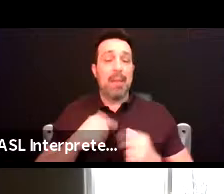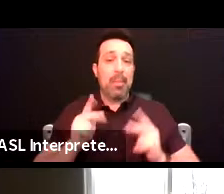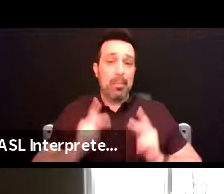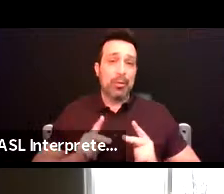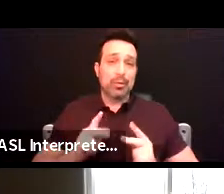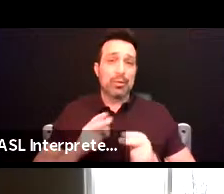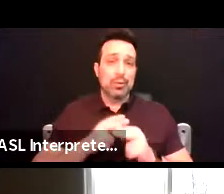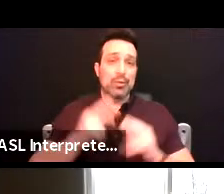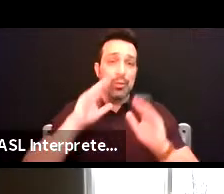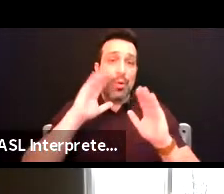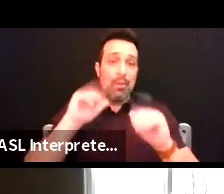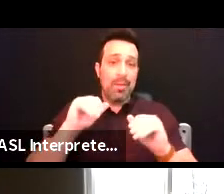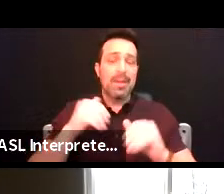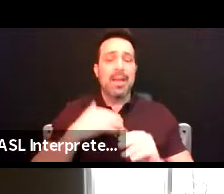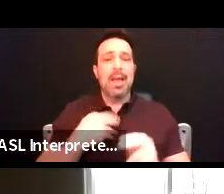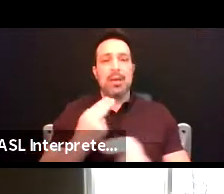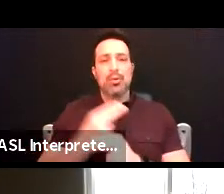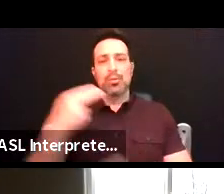he, him.